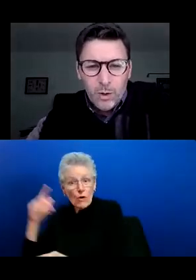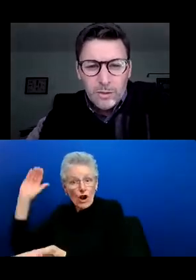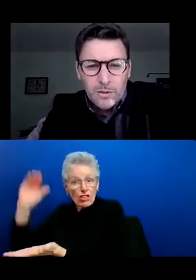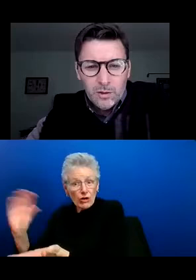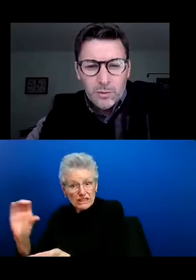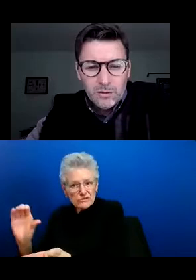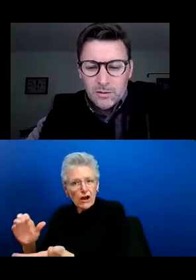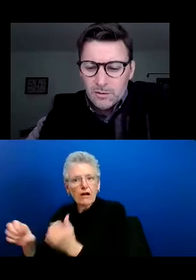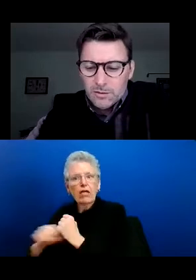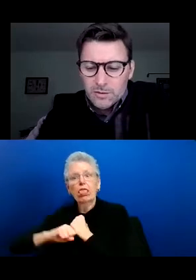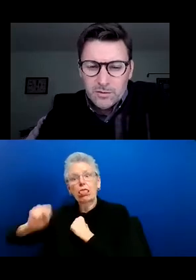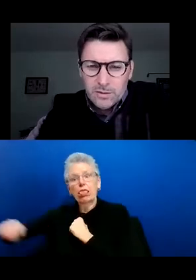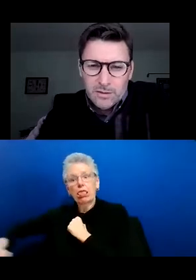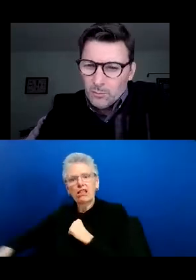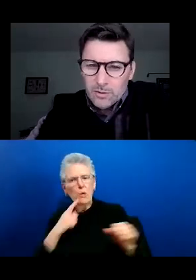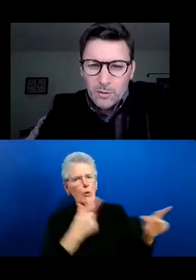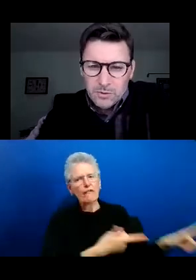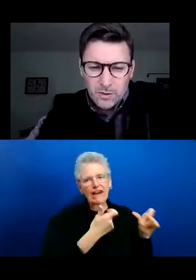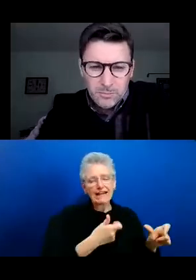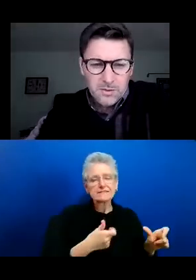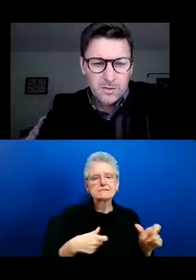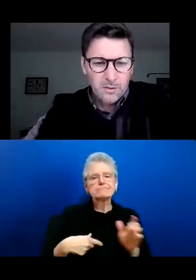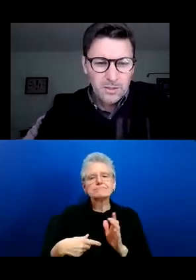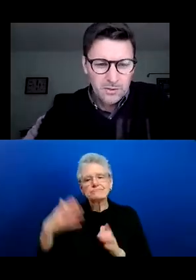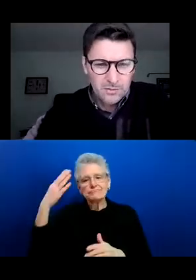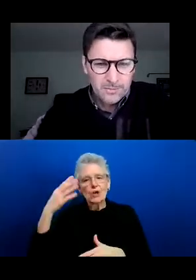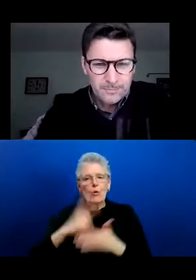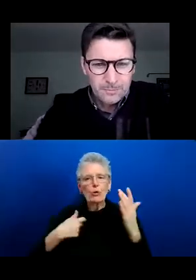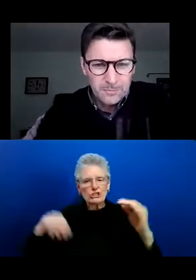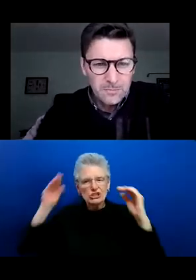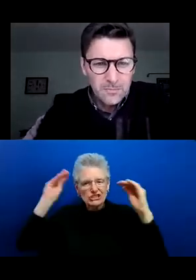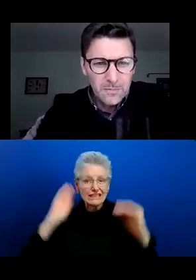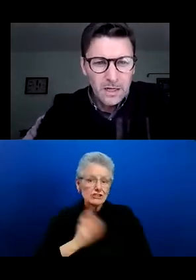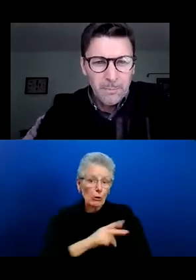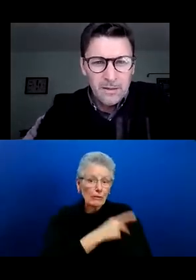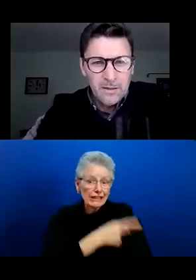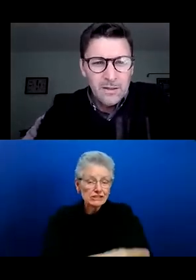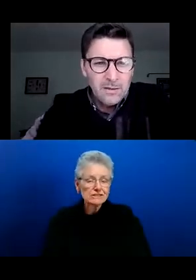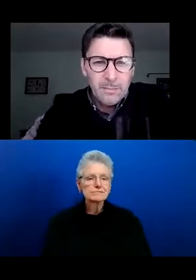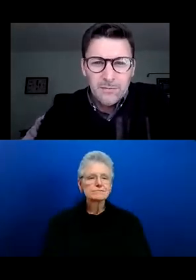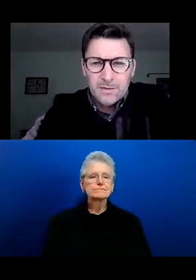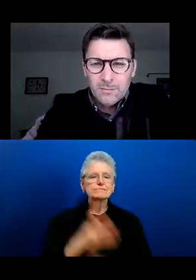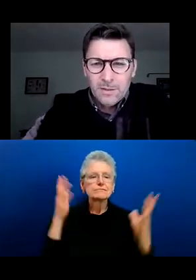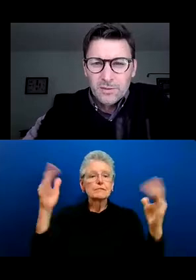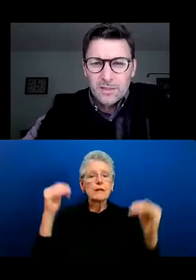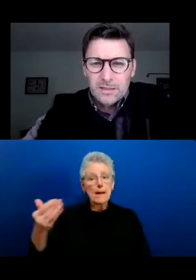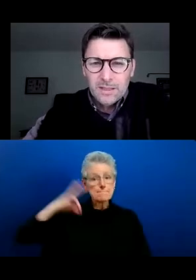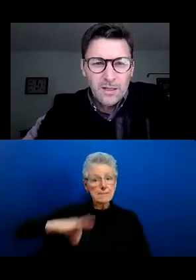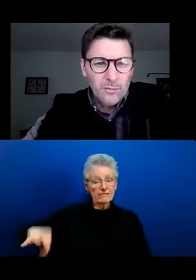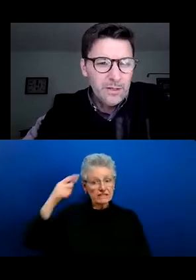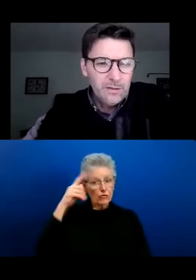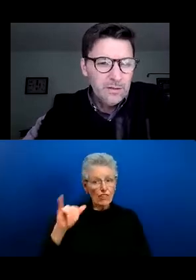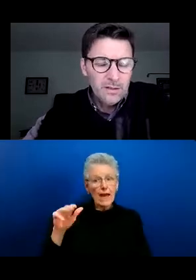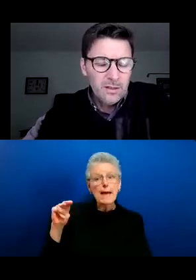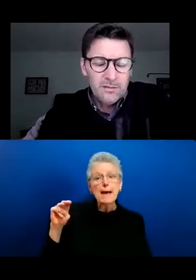example of what we know in the clinical literature and really what we should all be teaching our patients. The benefits of the Mediterranean diet